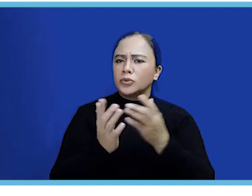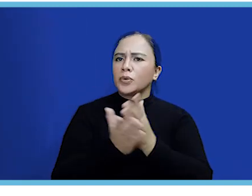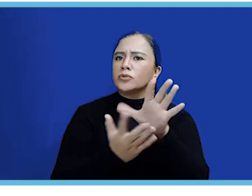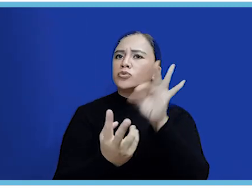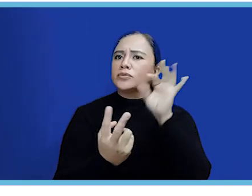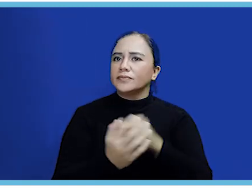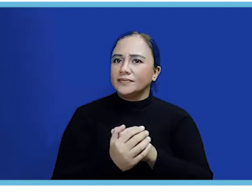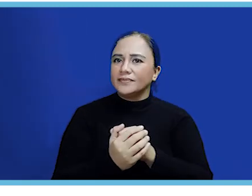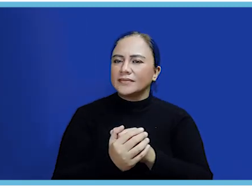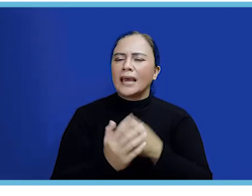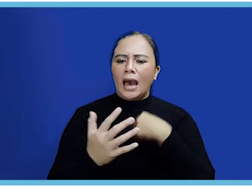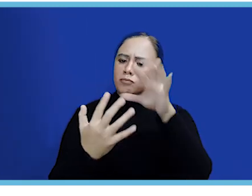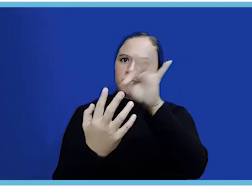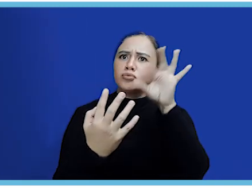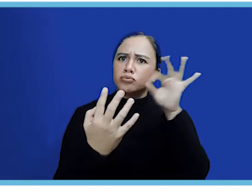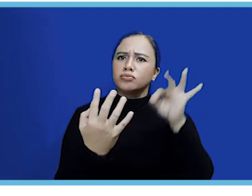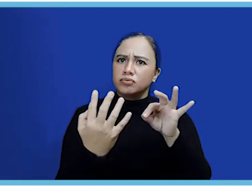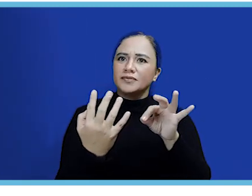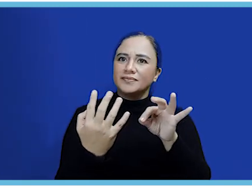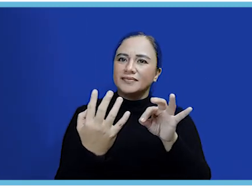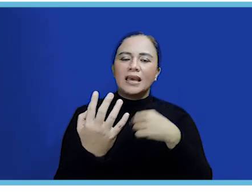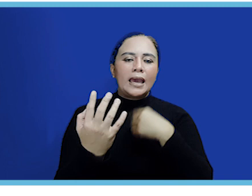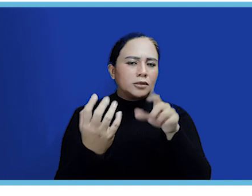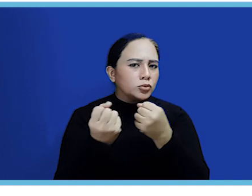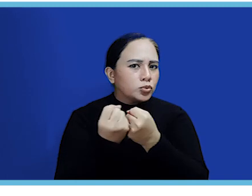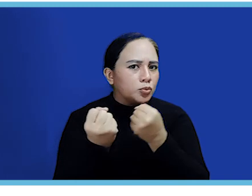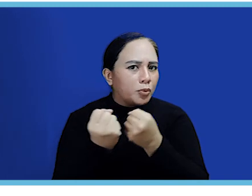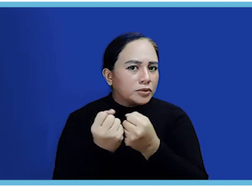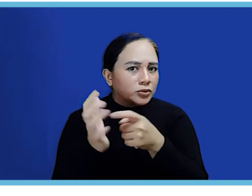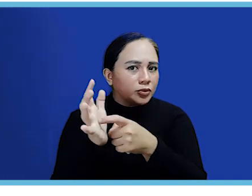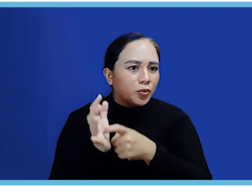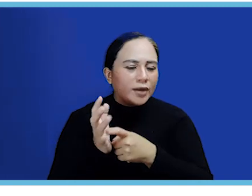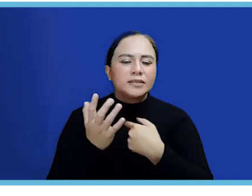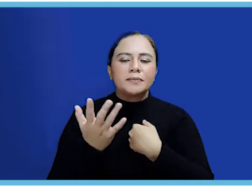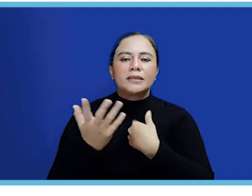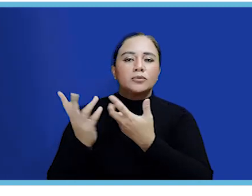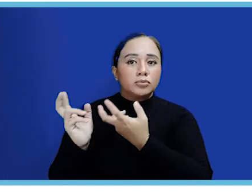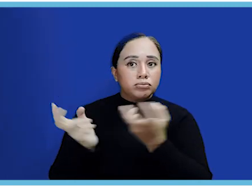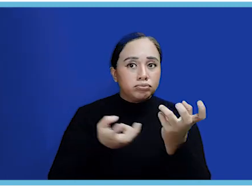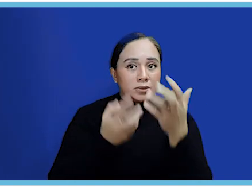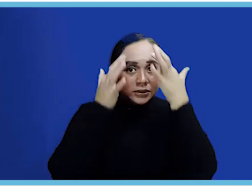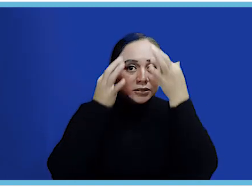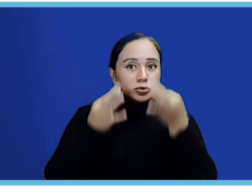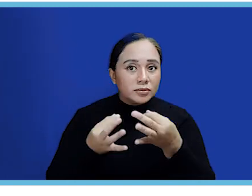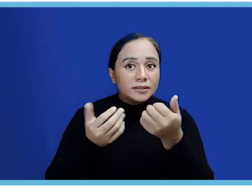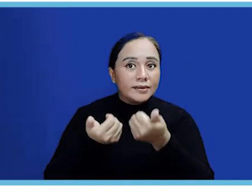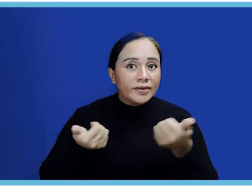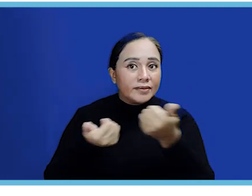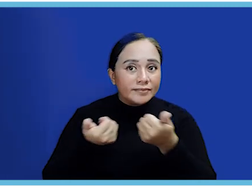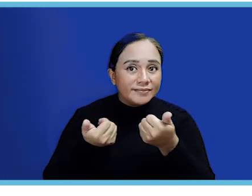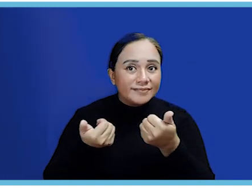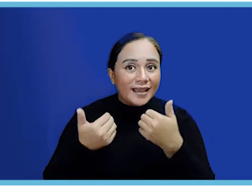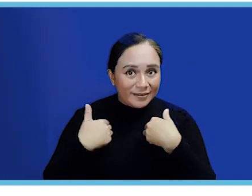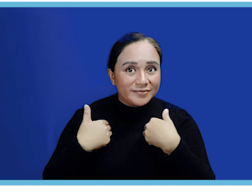exercising their right to choose. There are options to choose from, and the support required to make and carry out these decisions is